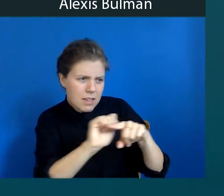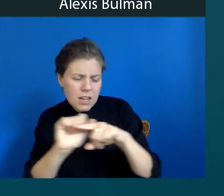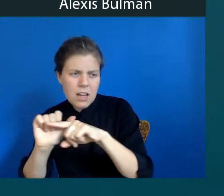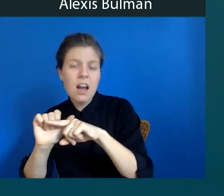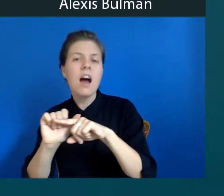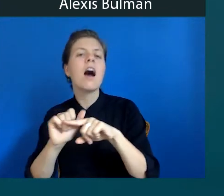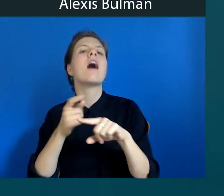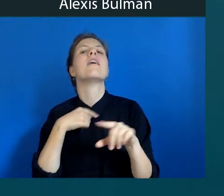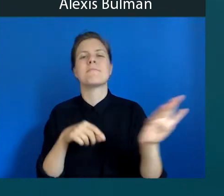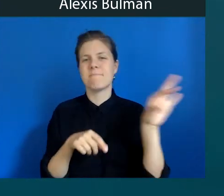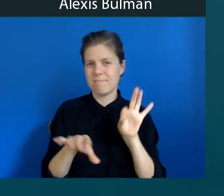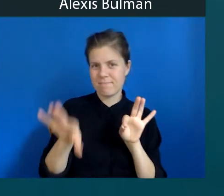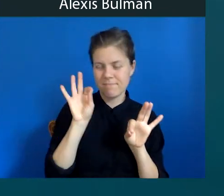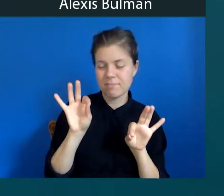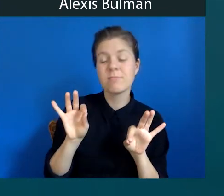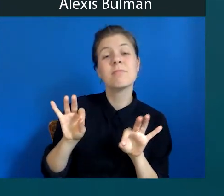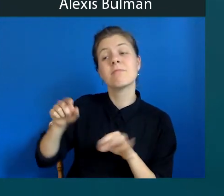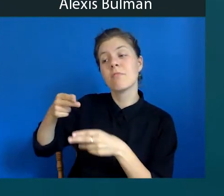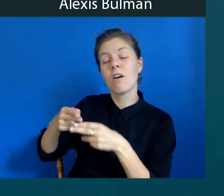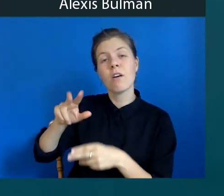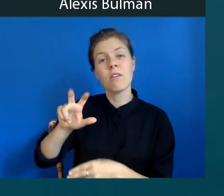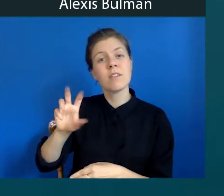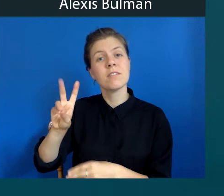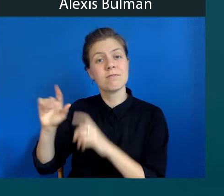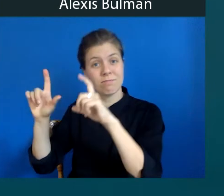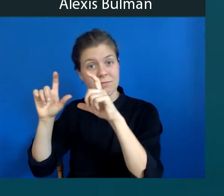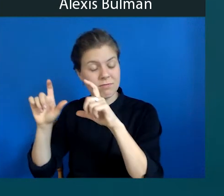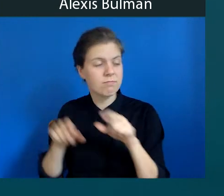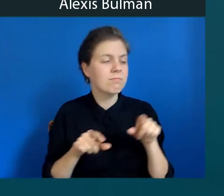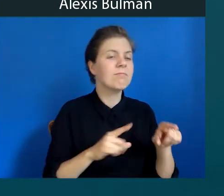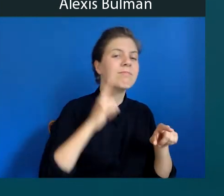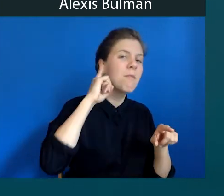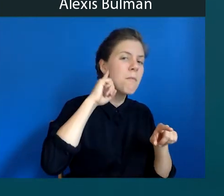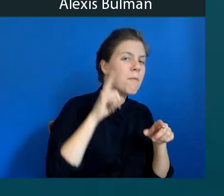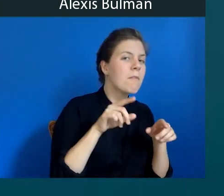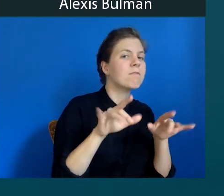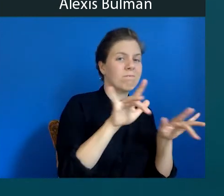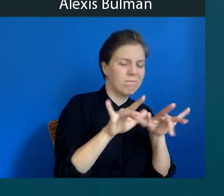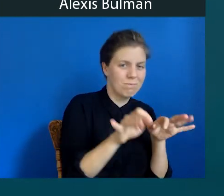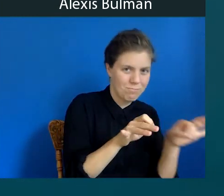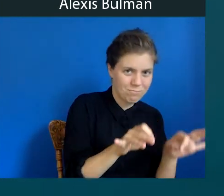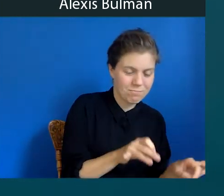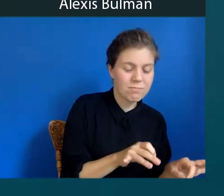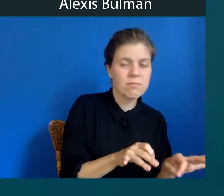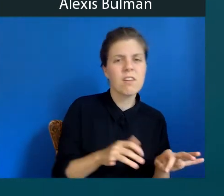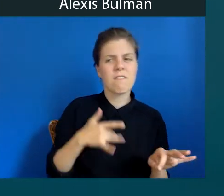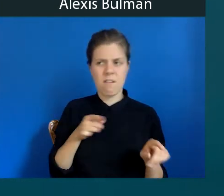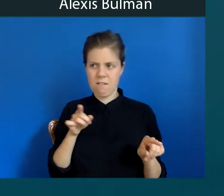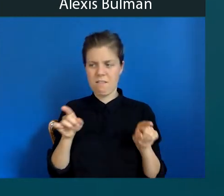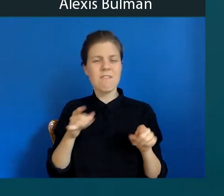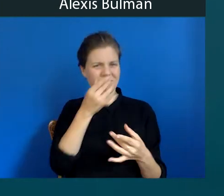and 360 product photography. I thought both of these could unlock potential for